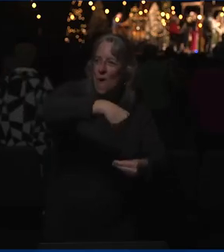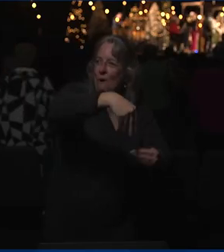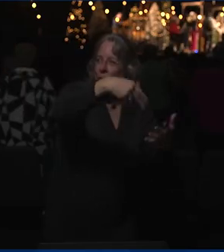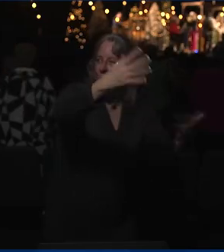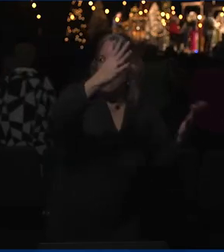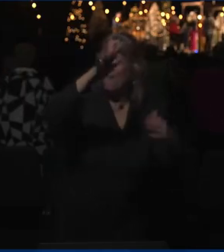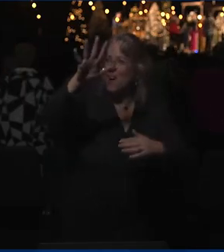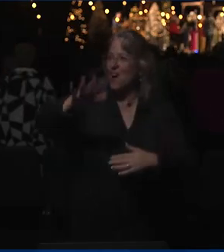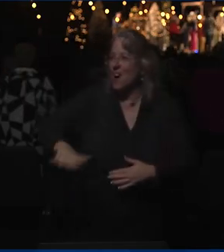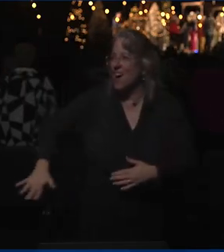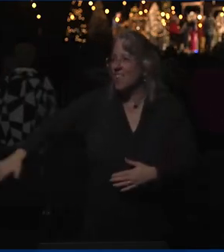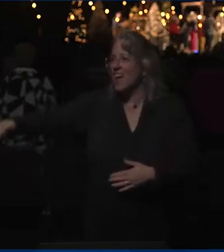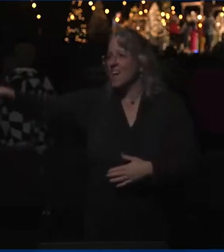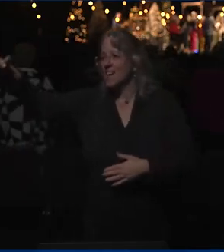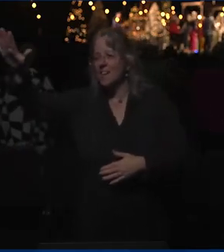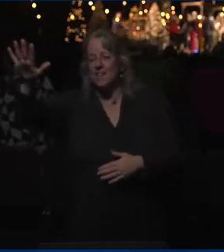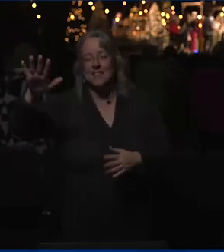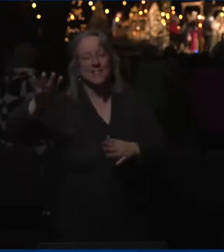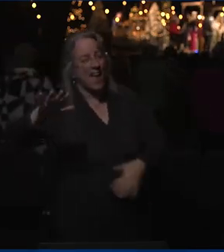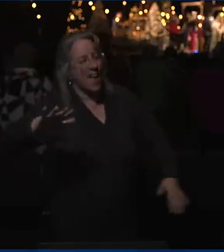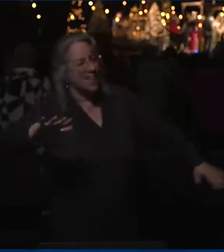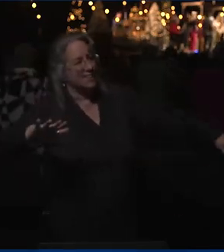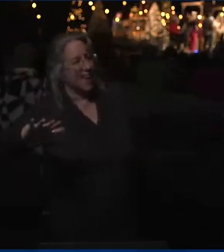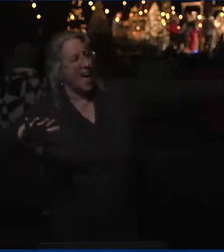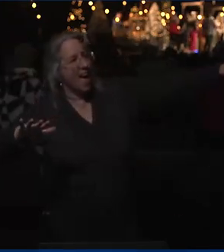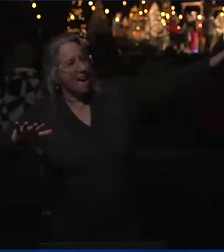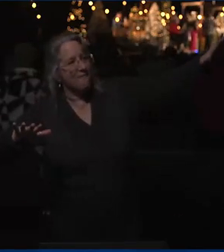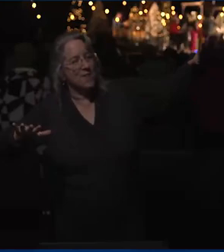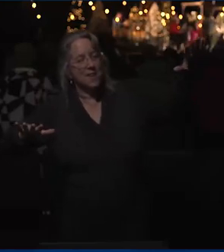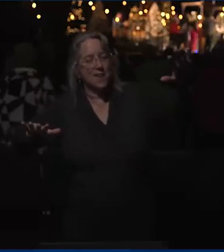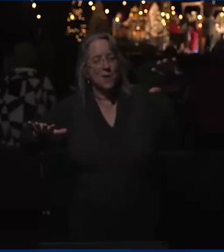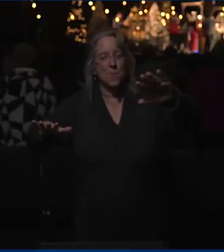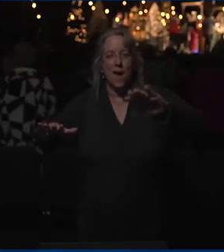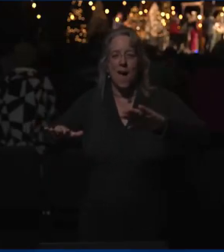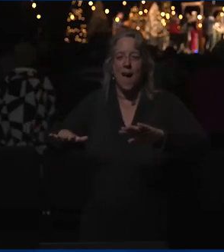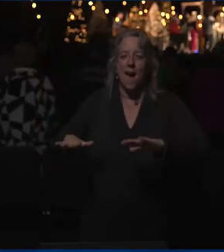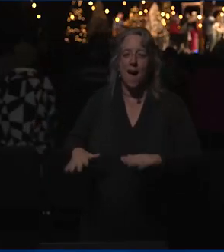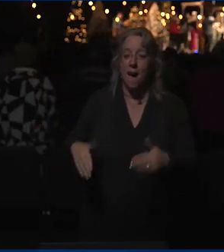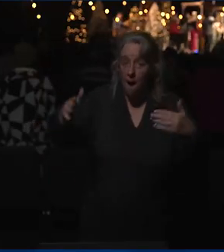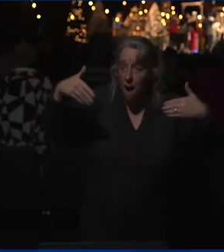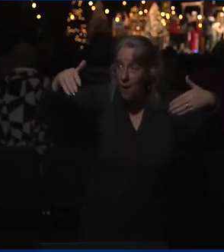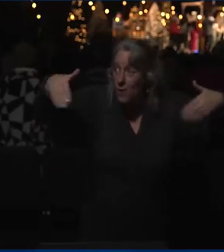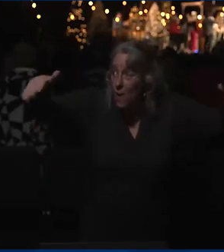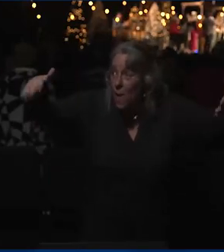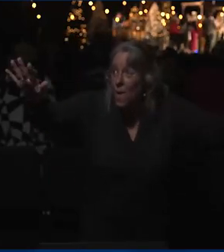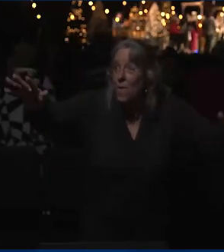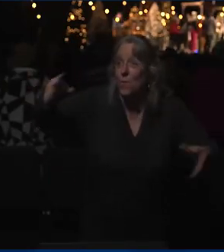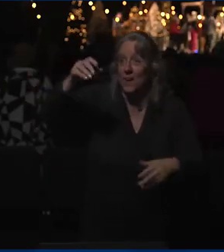Oh,